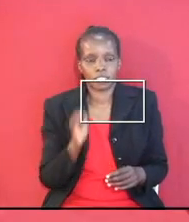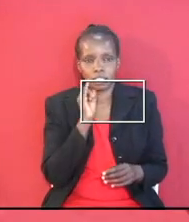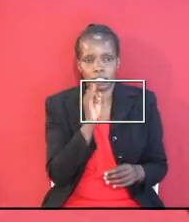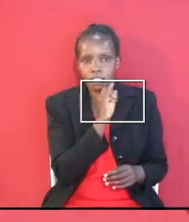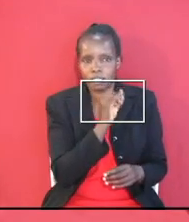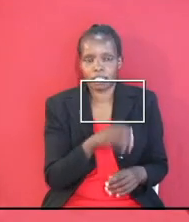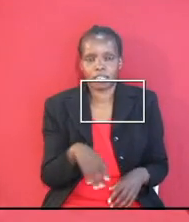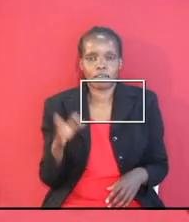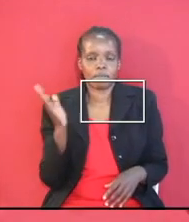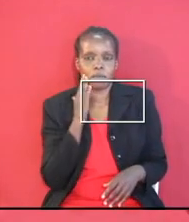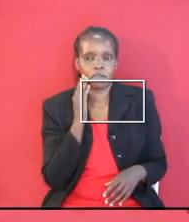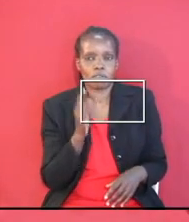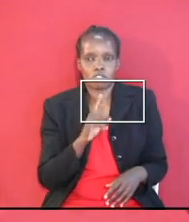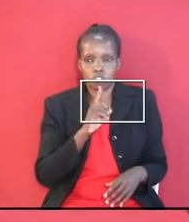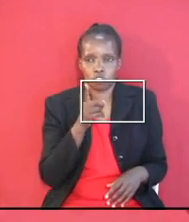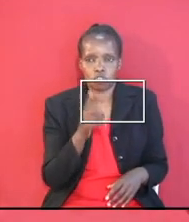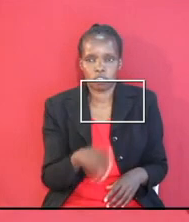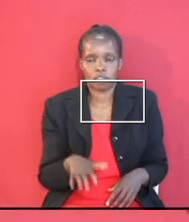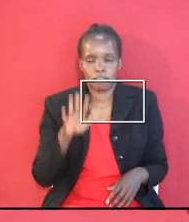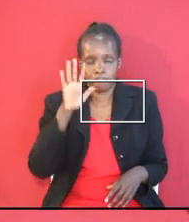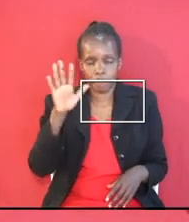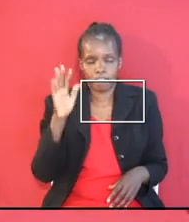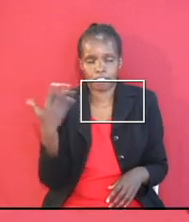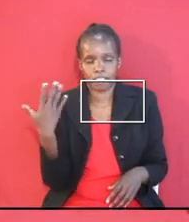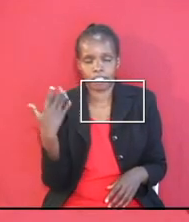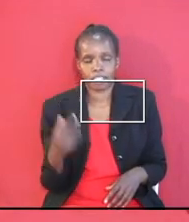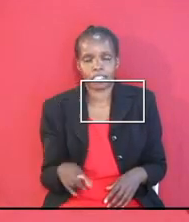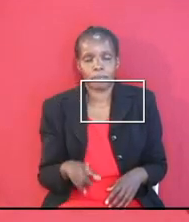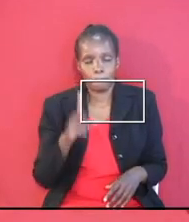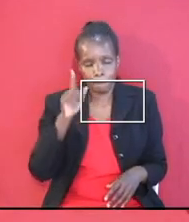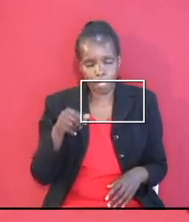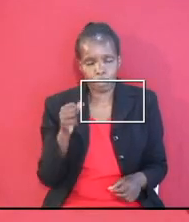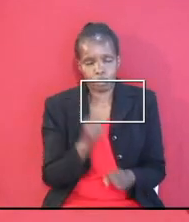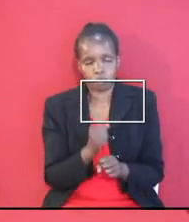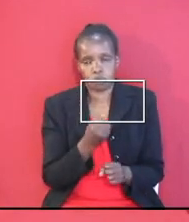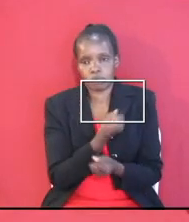The mother of Samson was told 5 things that Samson should not do. Number one,